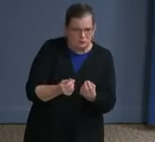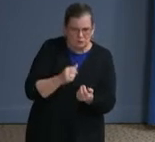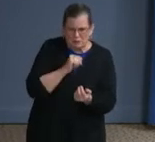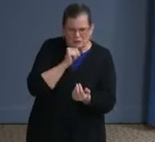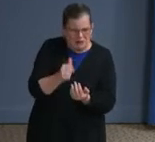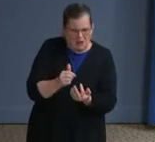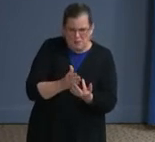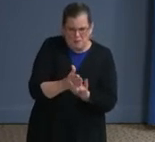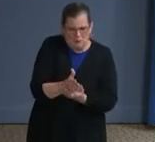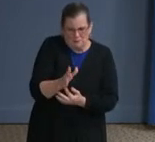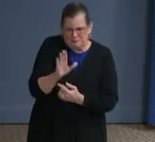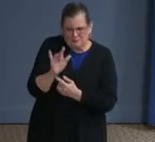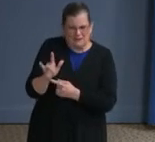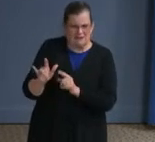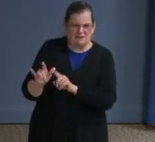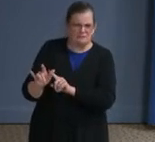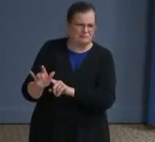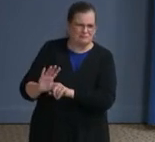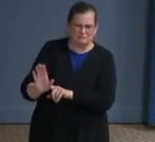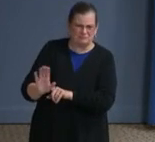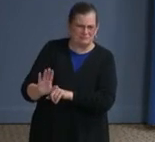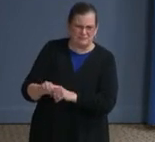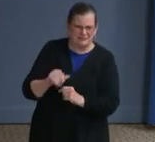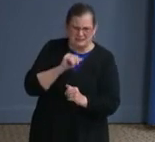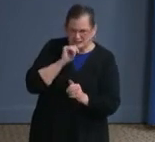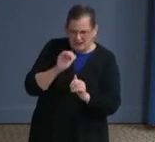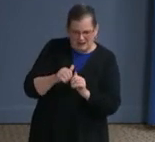Hearings, roundtables, that's the way to do the discussion.